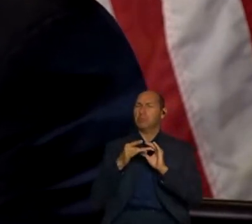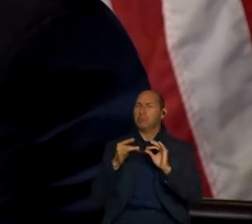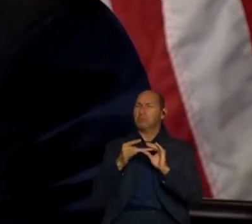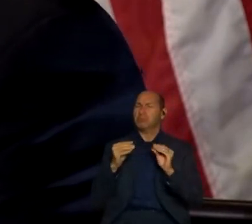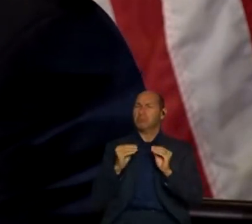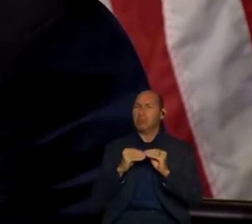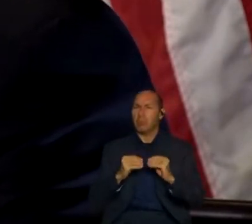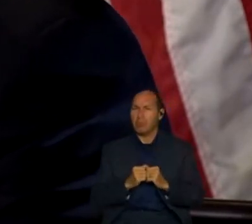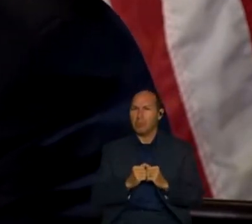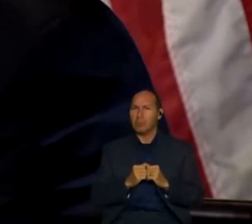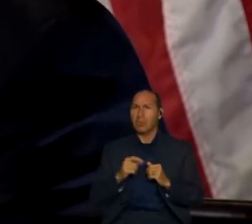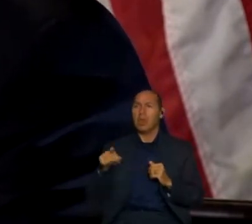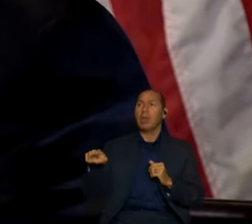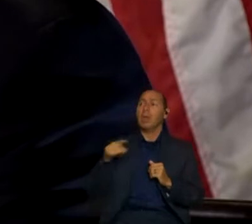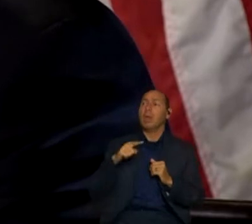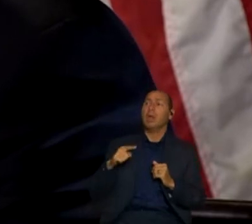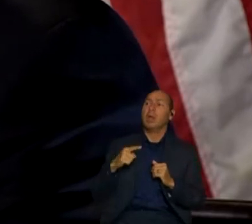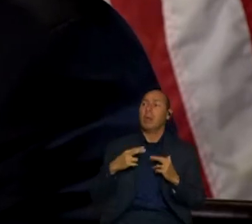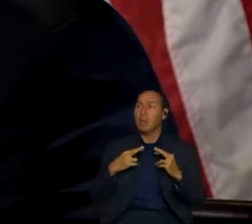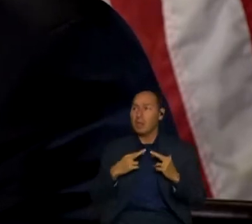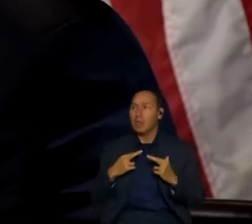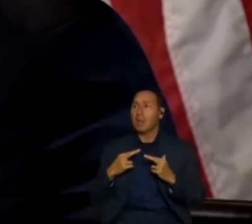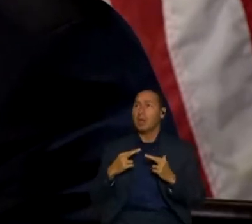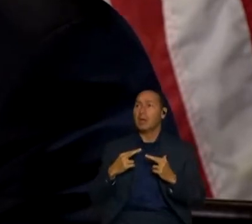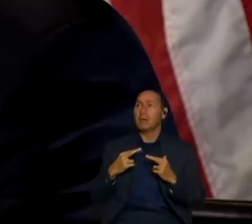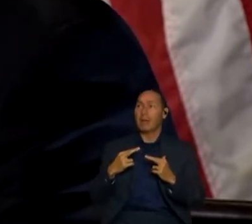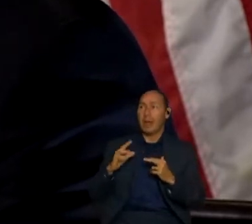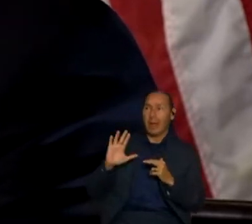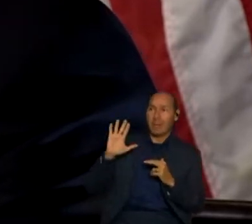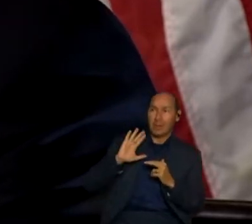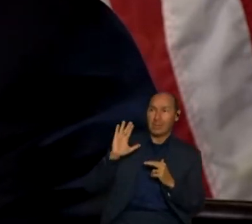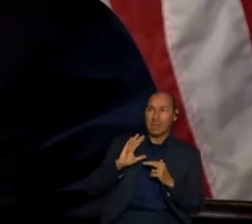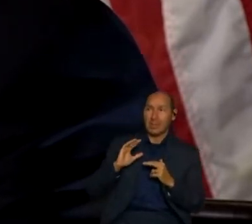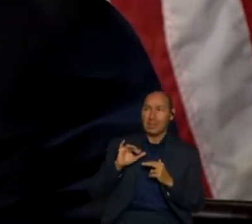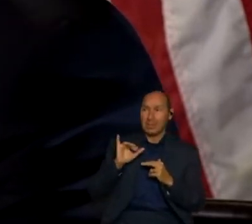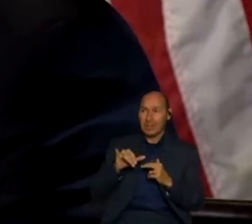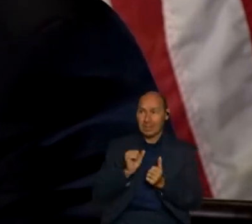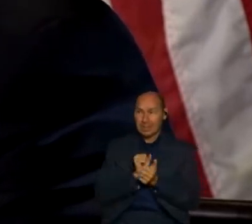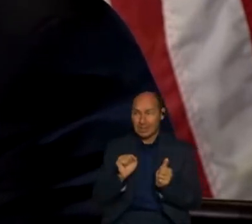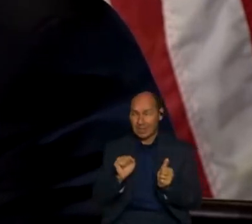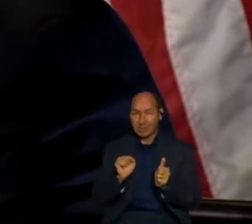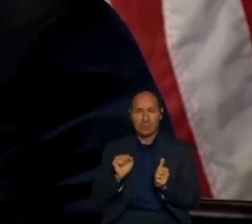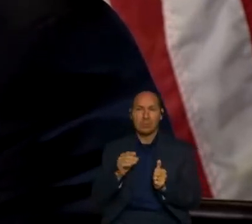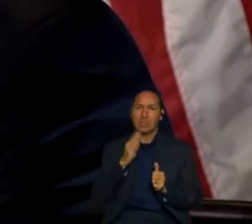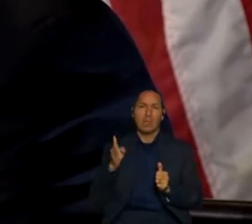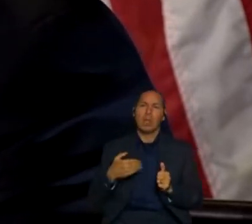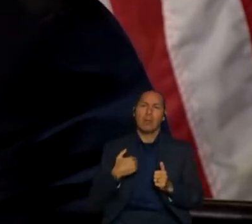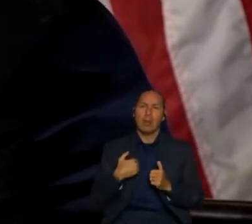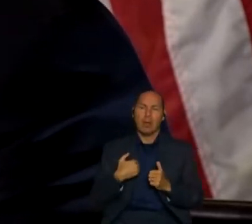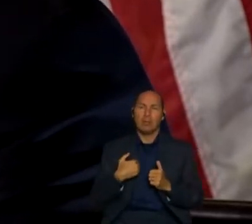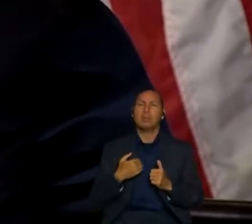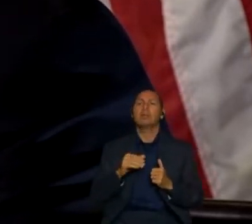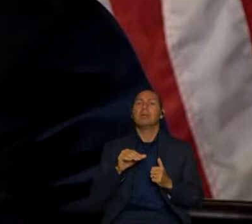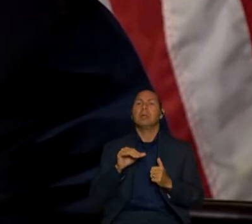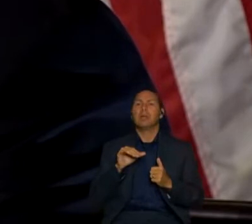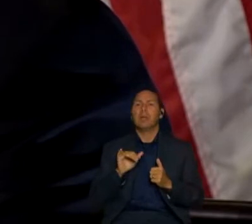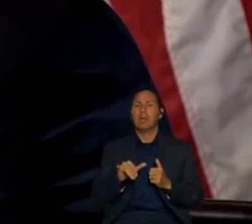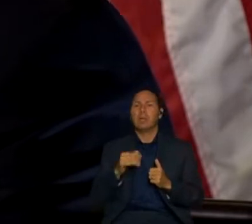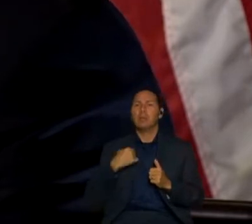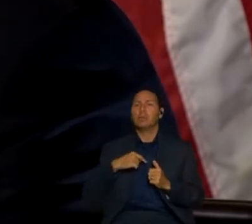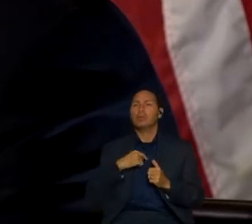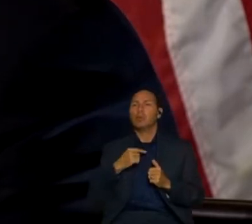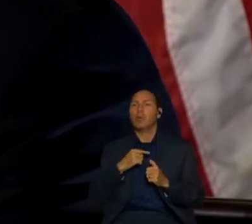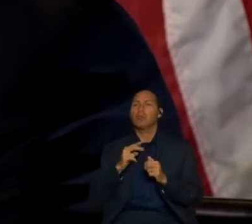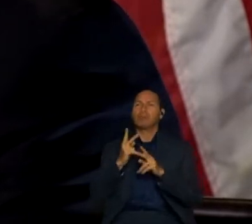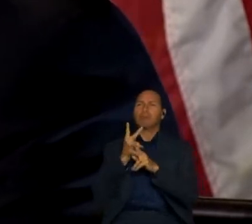Retirees have not had any such security in the past. The pension reserve trust is projected to receive more